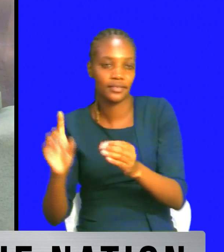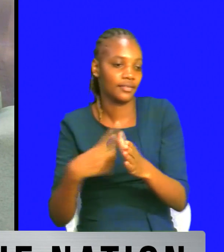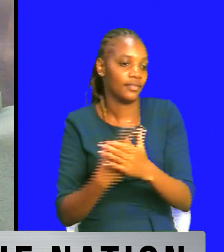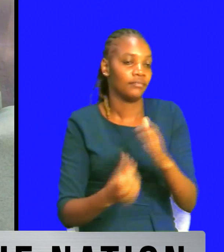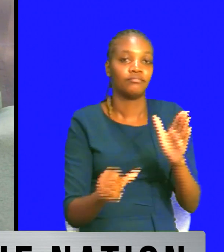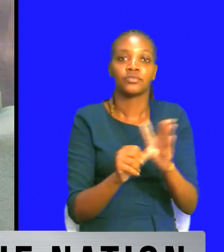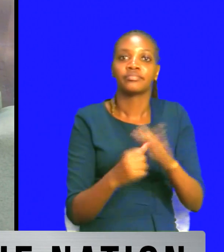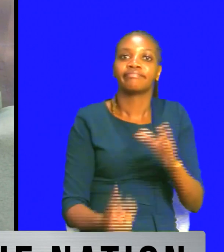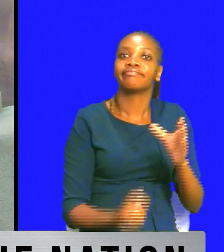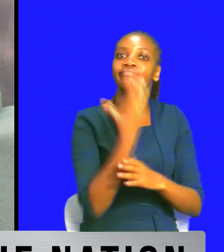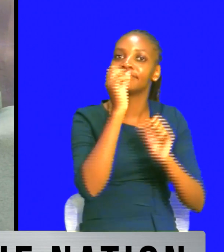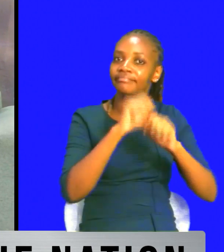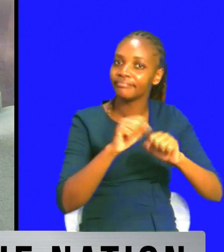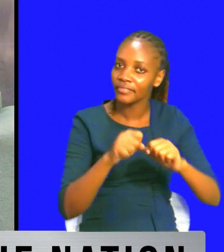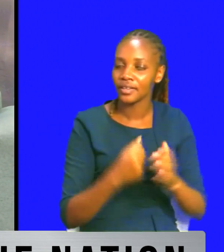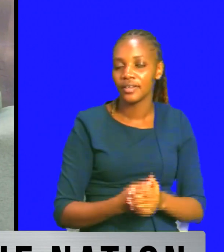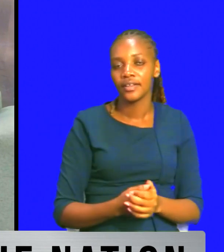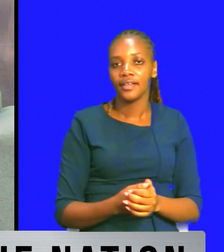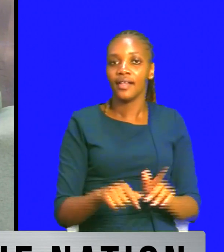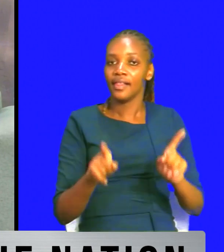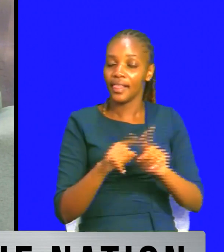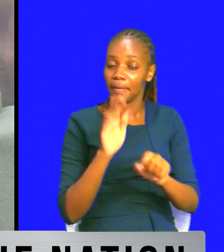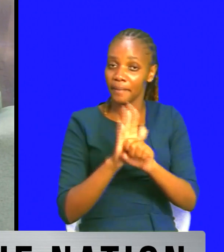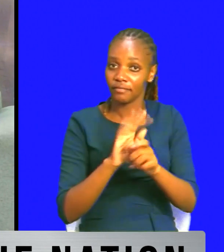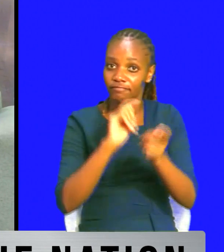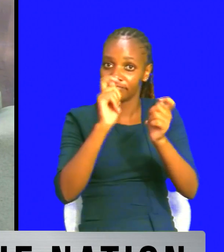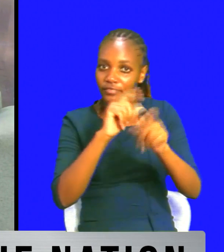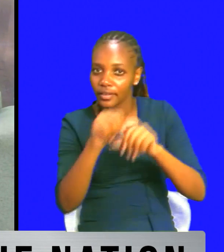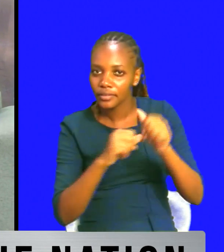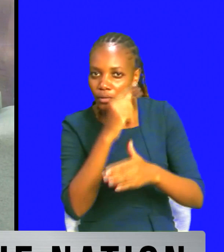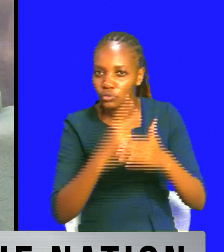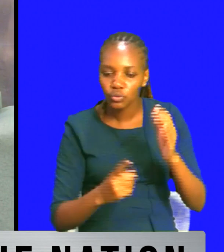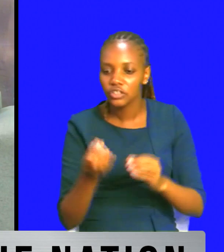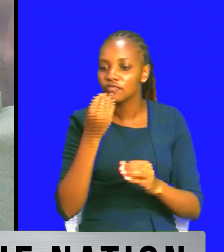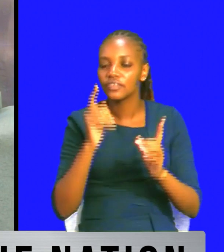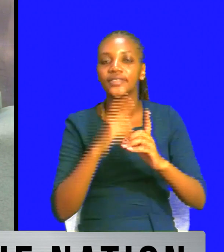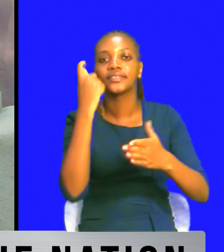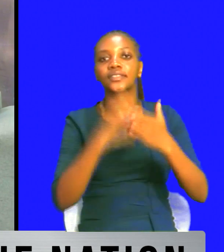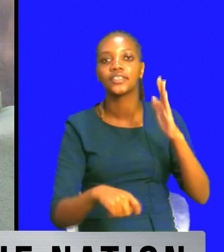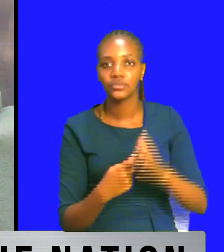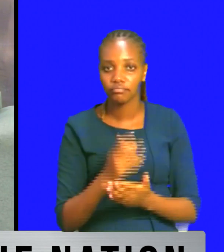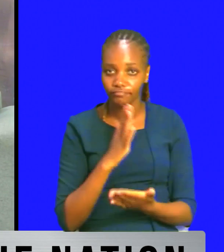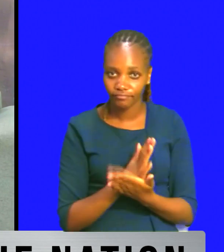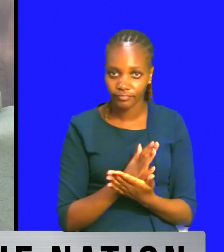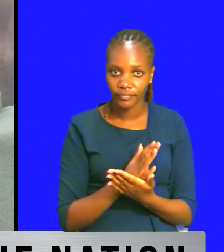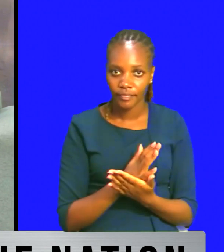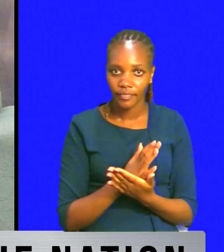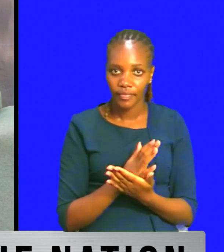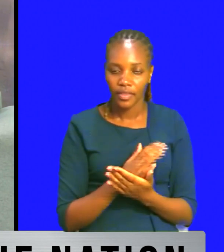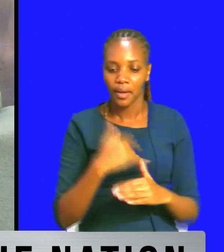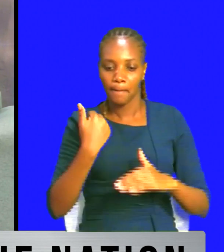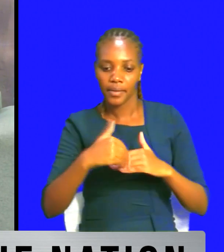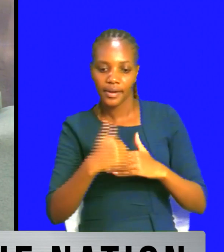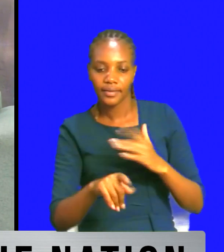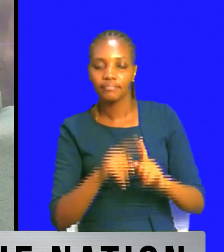And Jonah, most revolutions have been about food and taxation. Yes. Yeah, there's always the issue of bread and